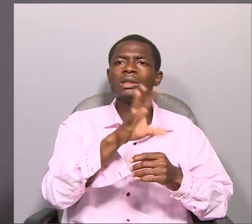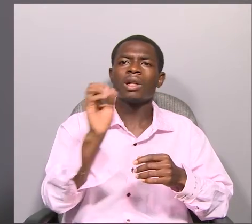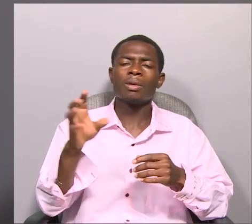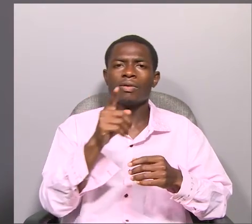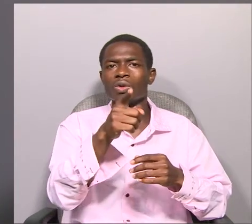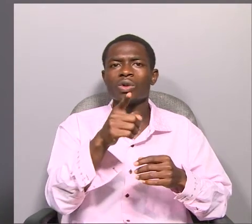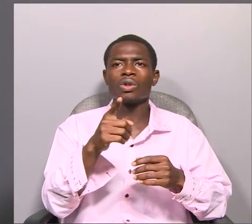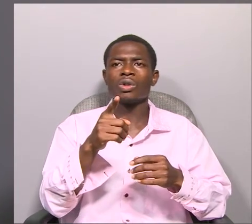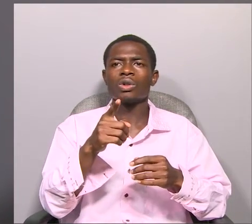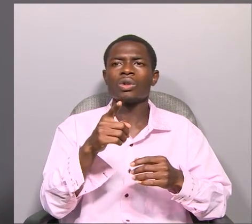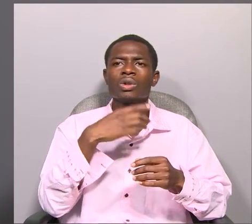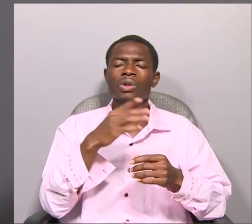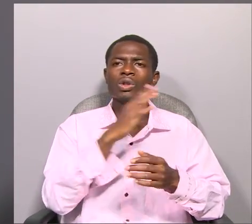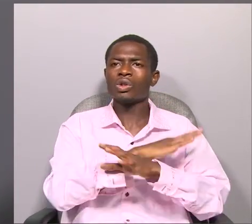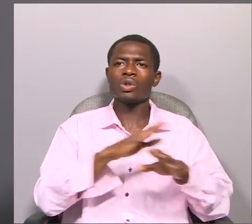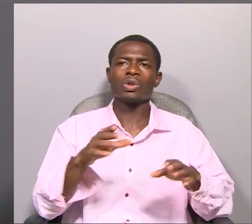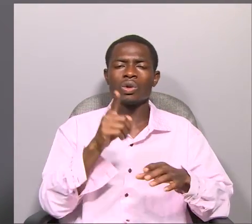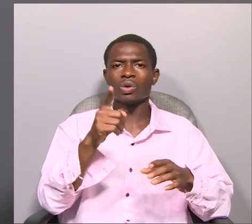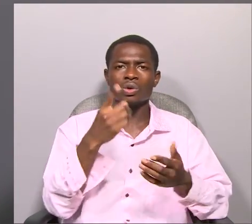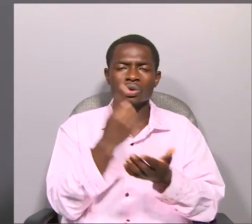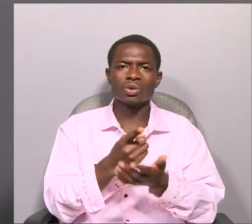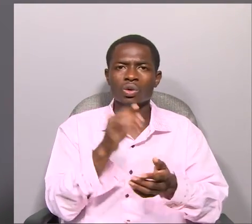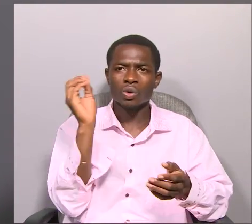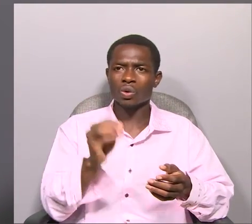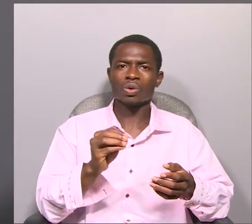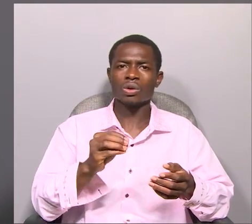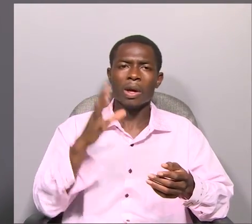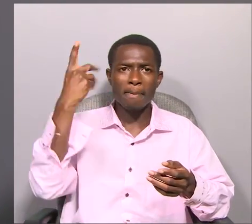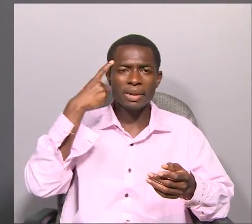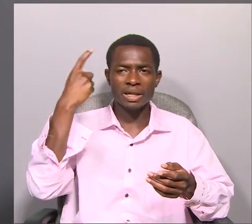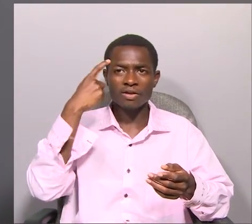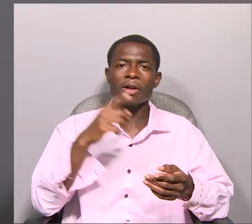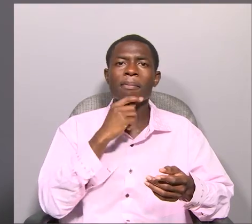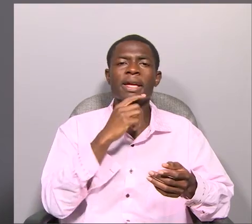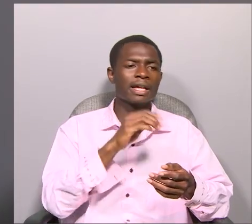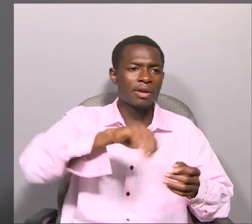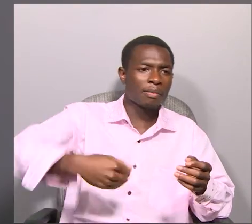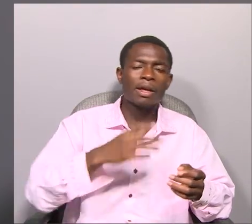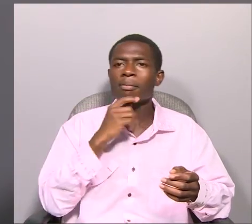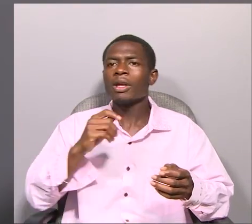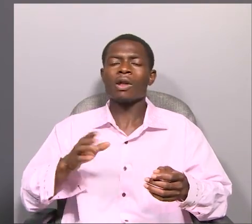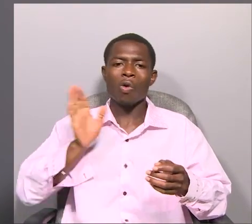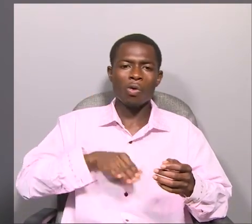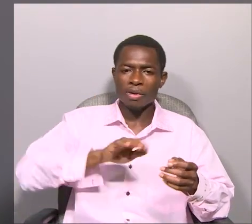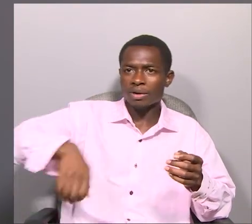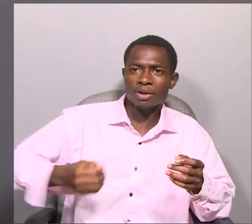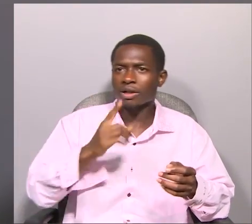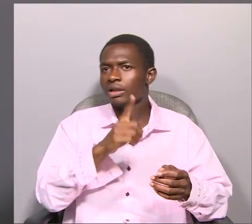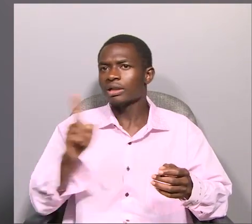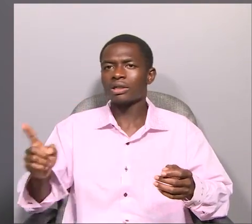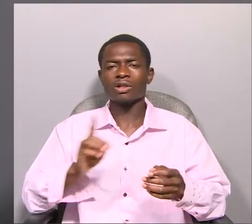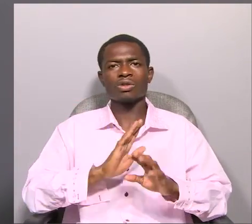heads, that it is not good to believe that a man must marry a man and a woman must marry a woman. It's a